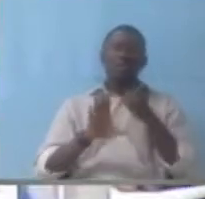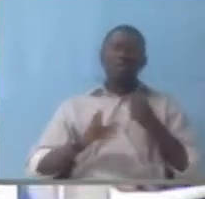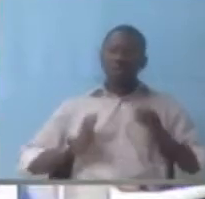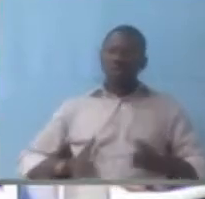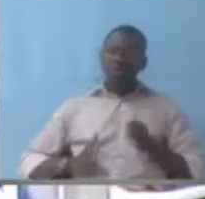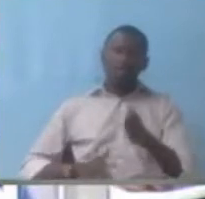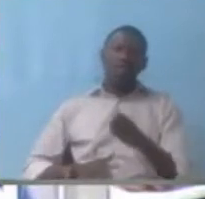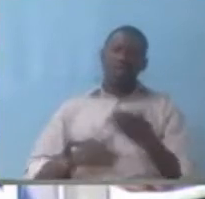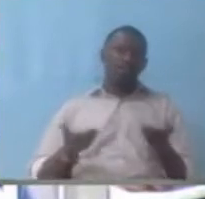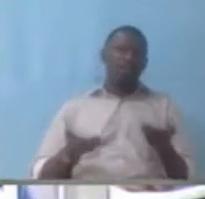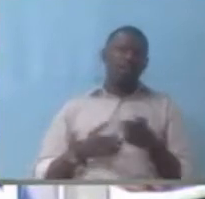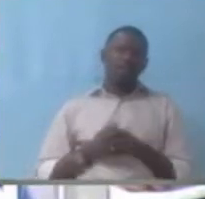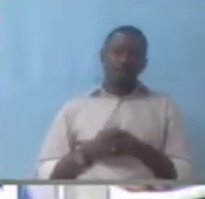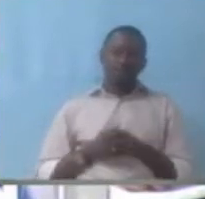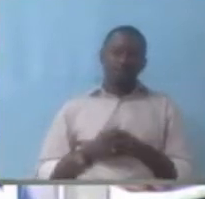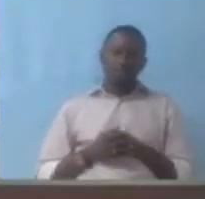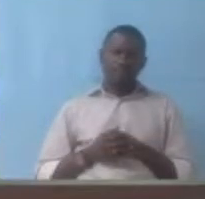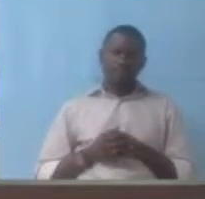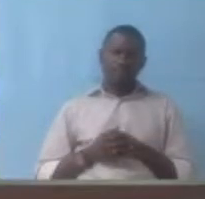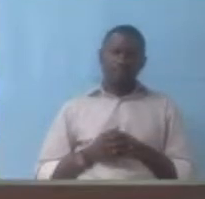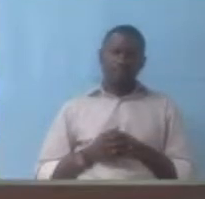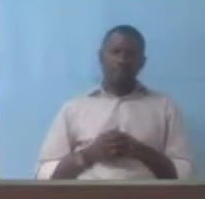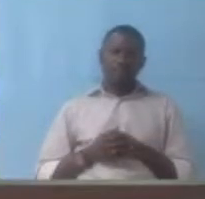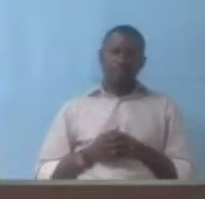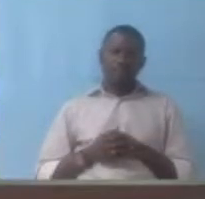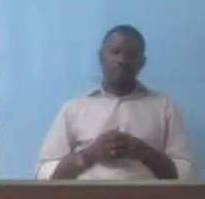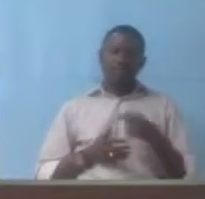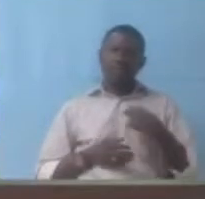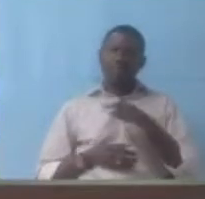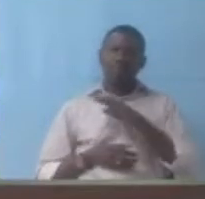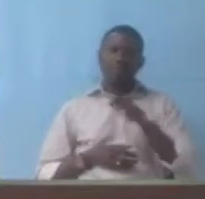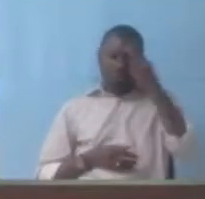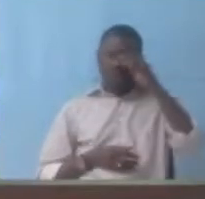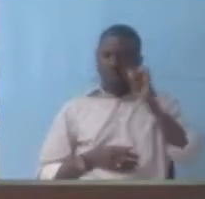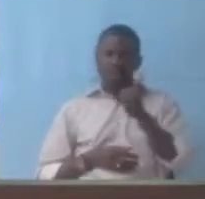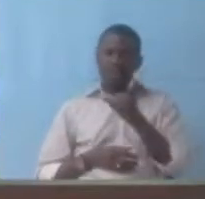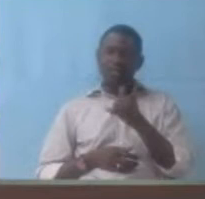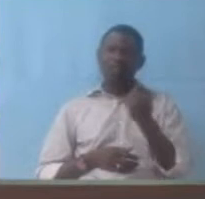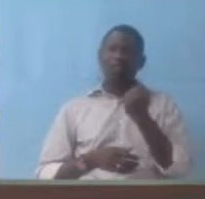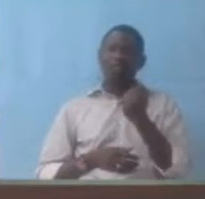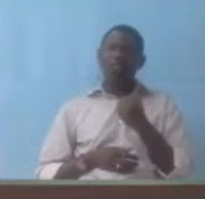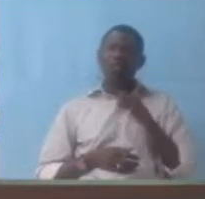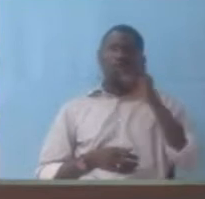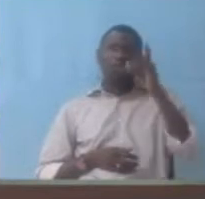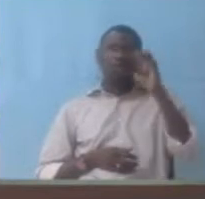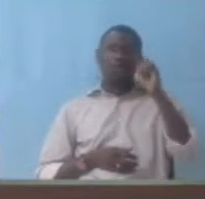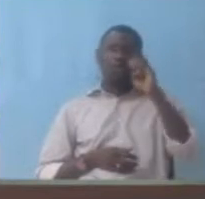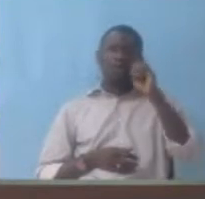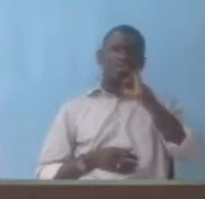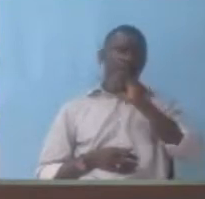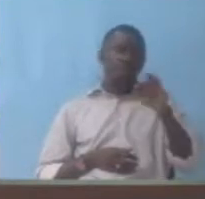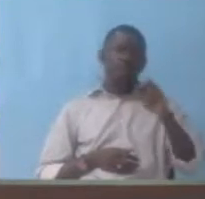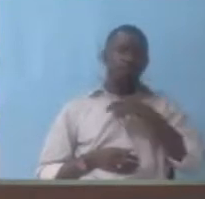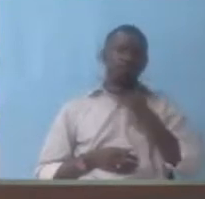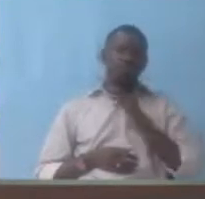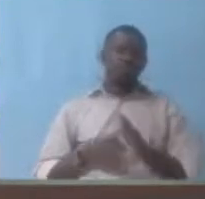agree. Nte so man so wala. Decree number 1 did not suspend fundamental human rights. Decree following number